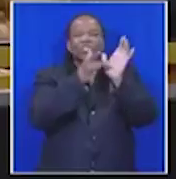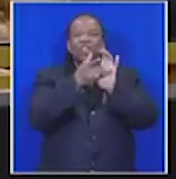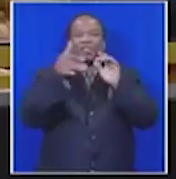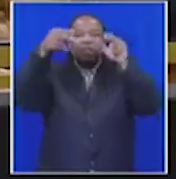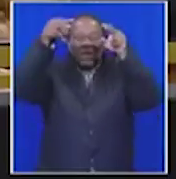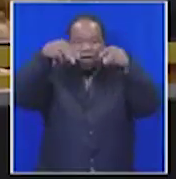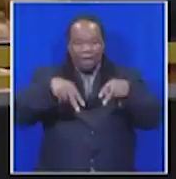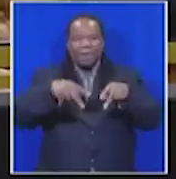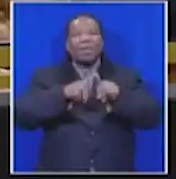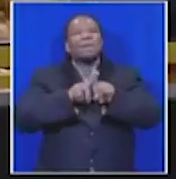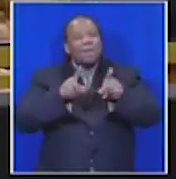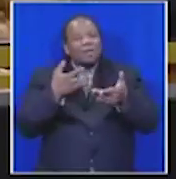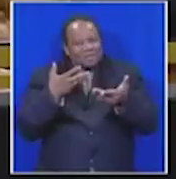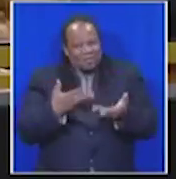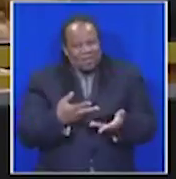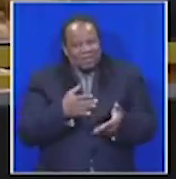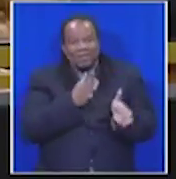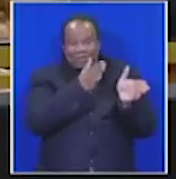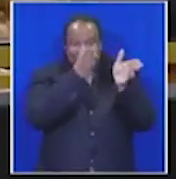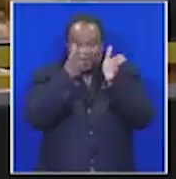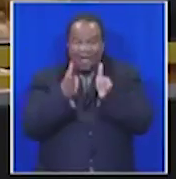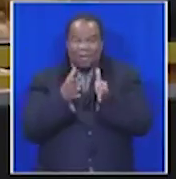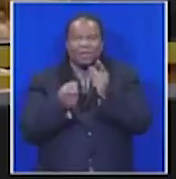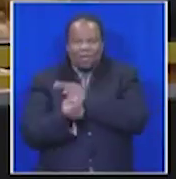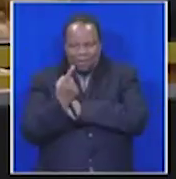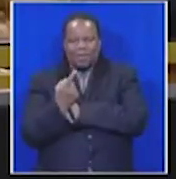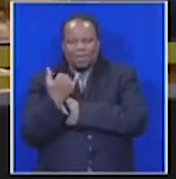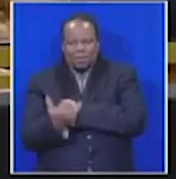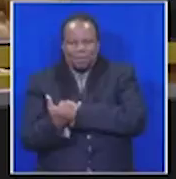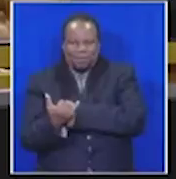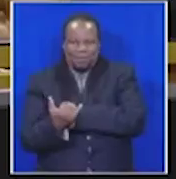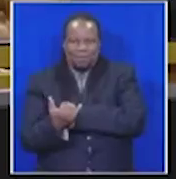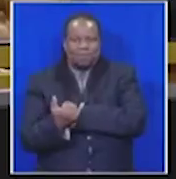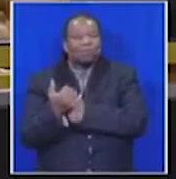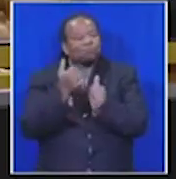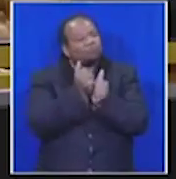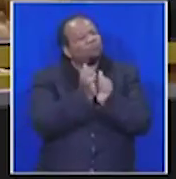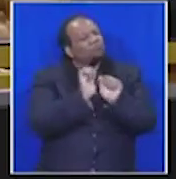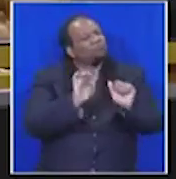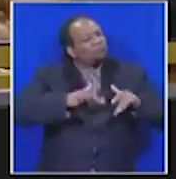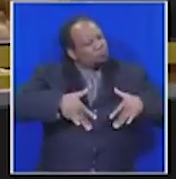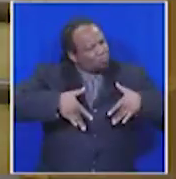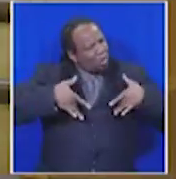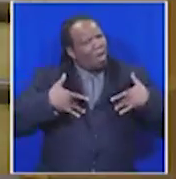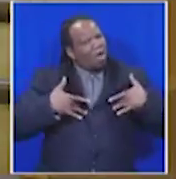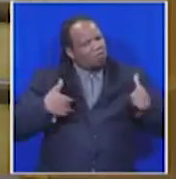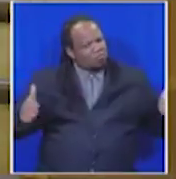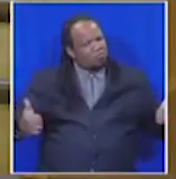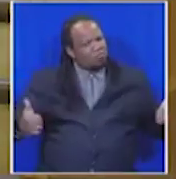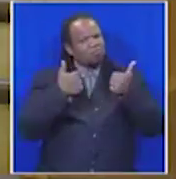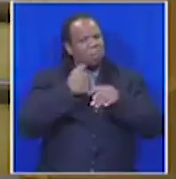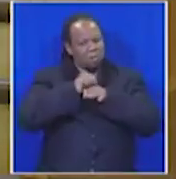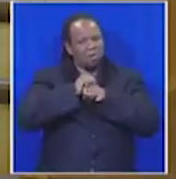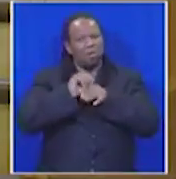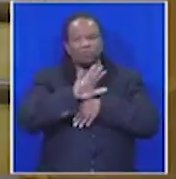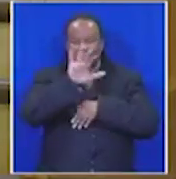coming is well and truly here. We learned that democracy is alive and well in South Africa. We learned that our